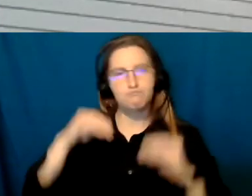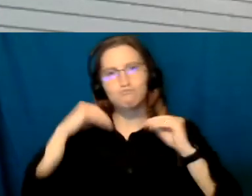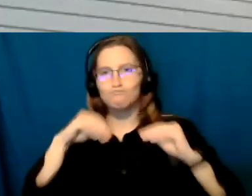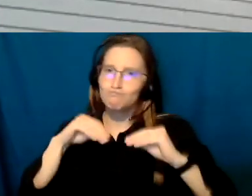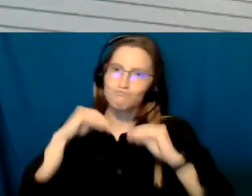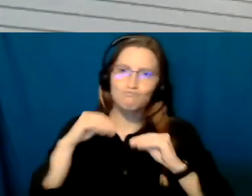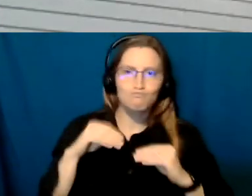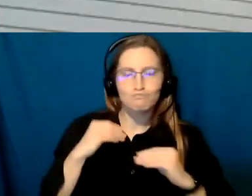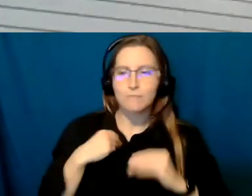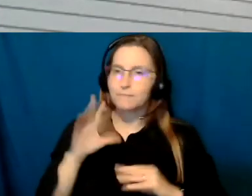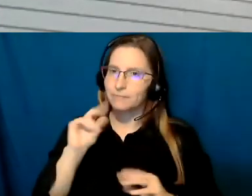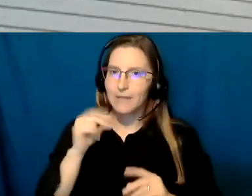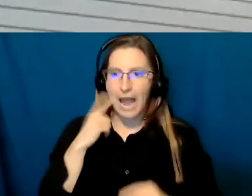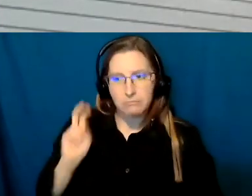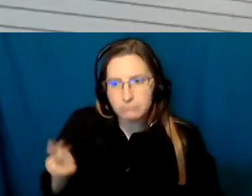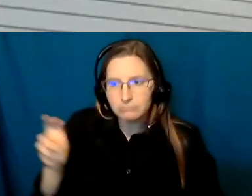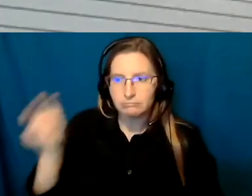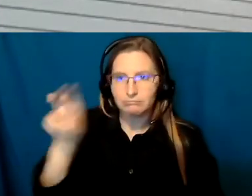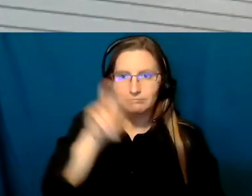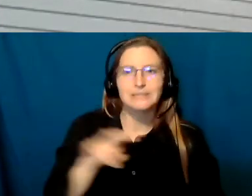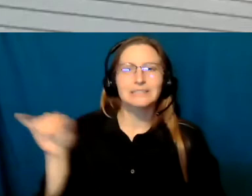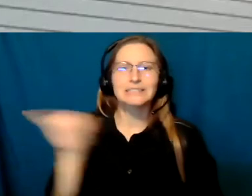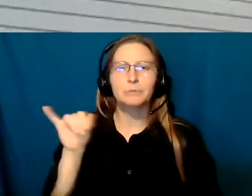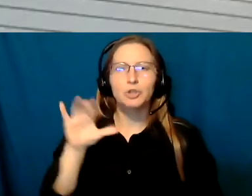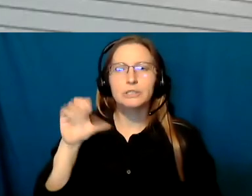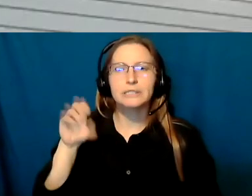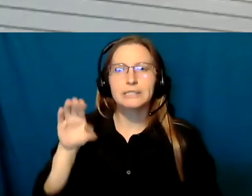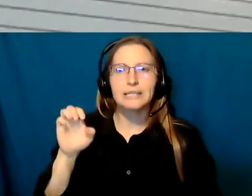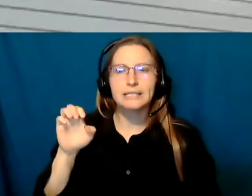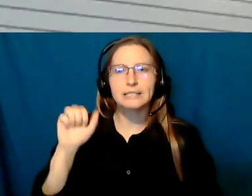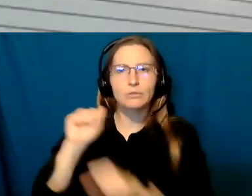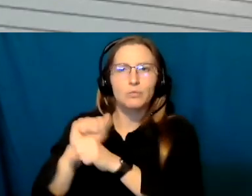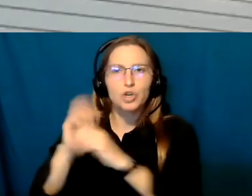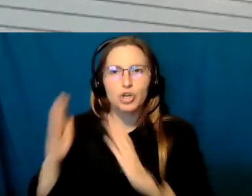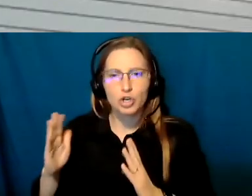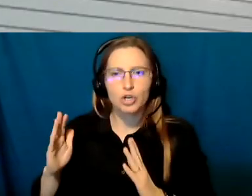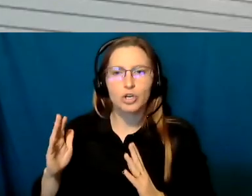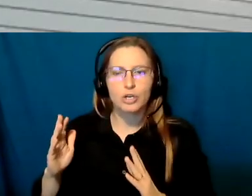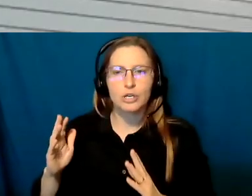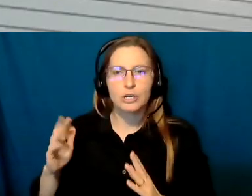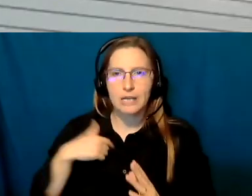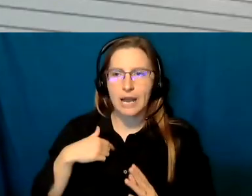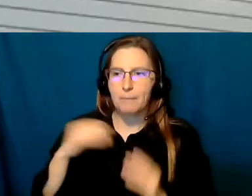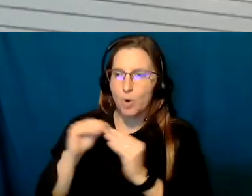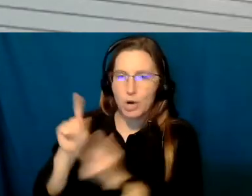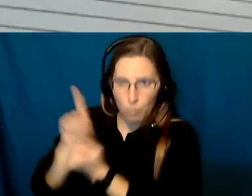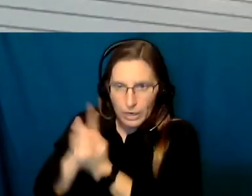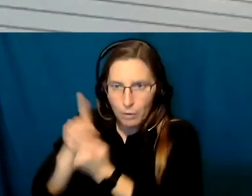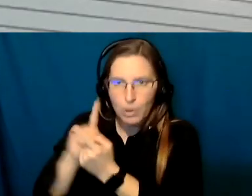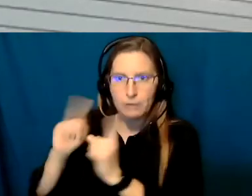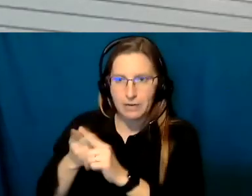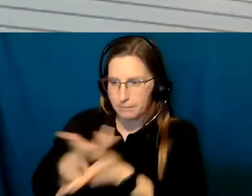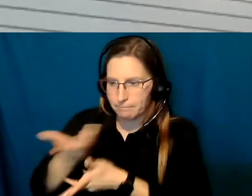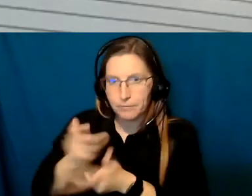classroom, and I'm not teaching a class of students. I'm more teaching them one-on-one when I do work with